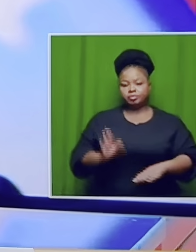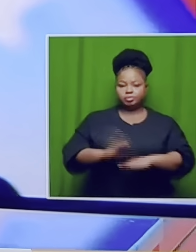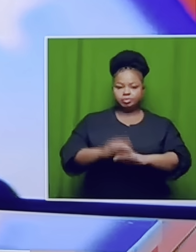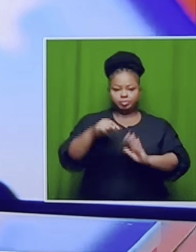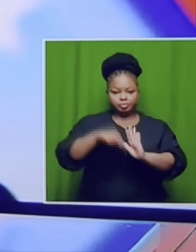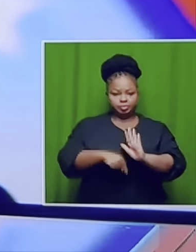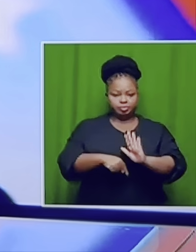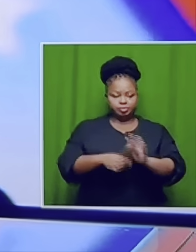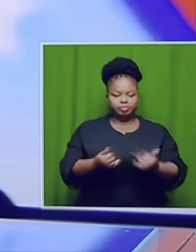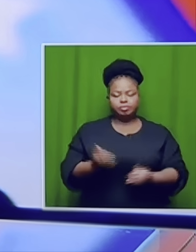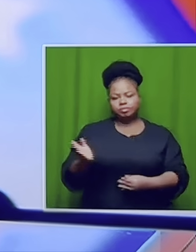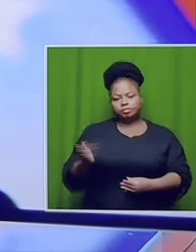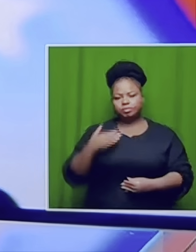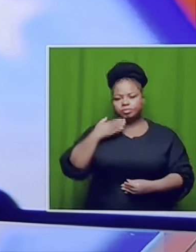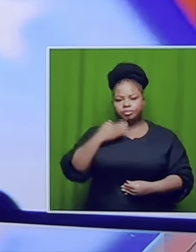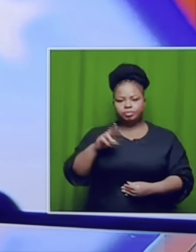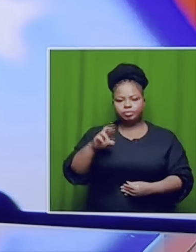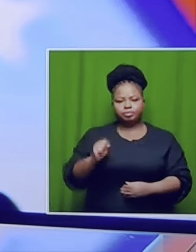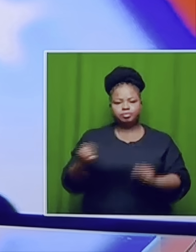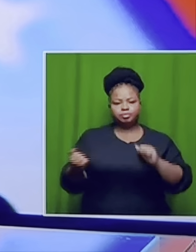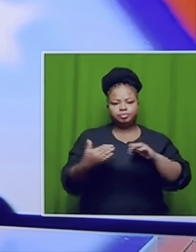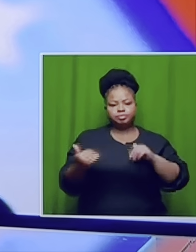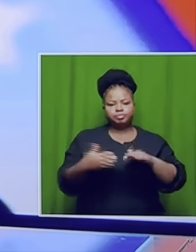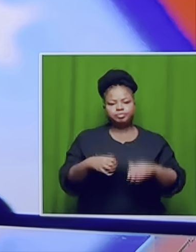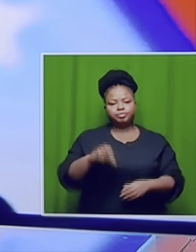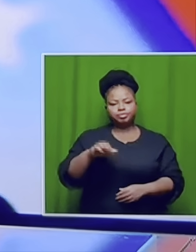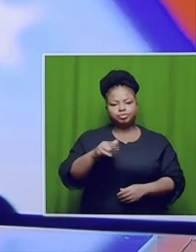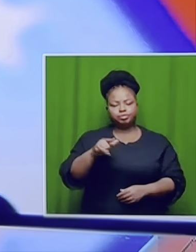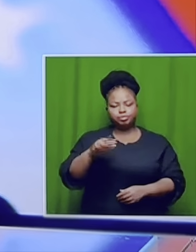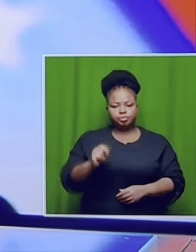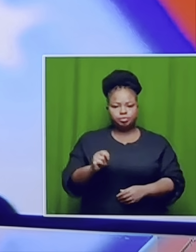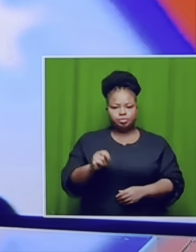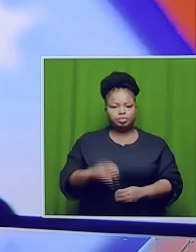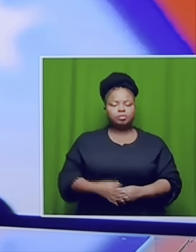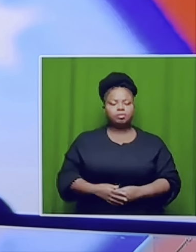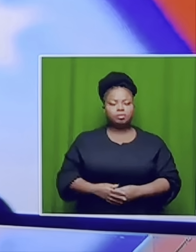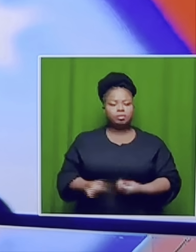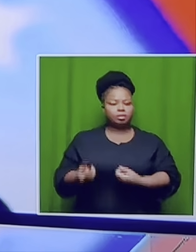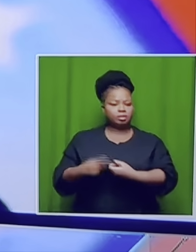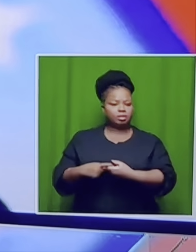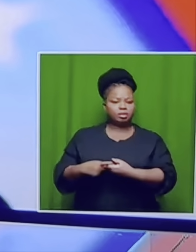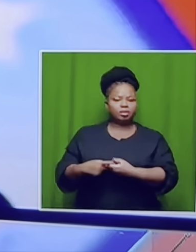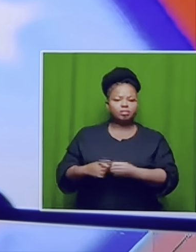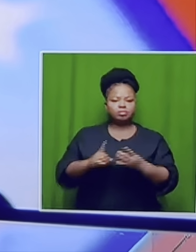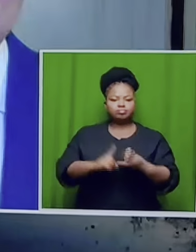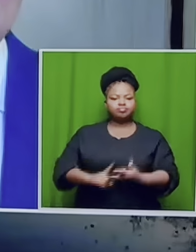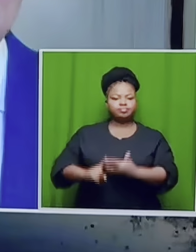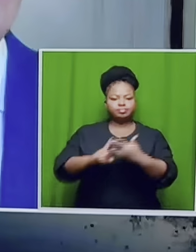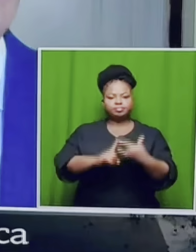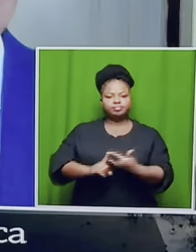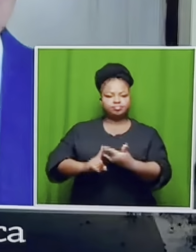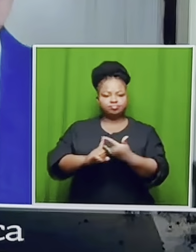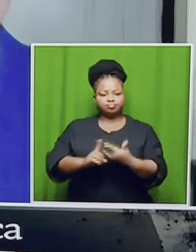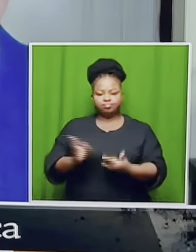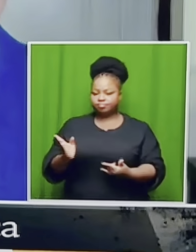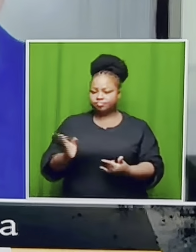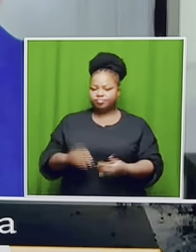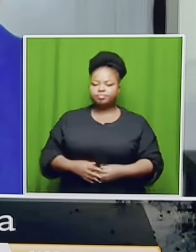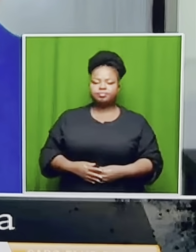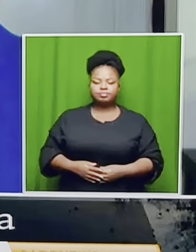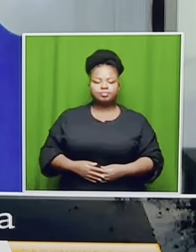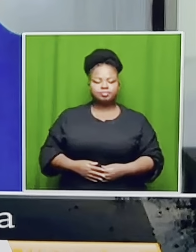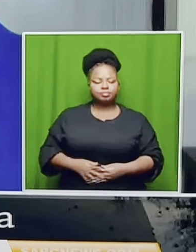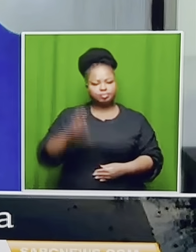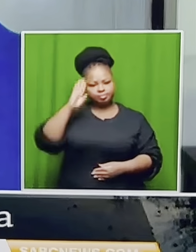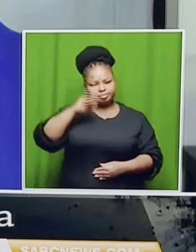this, we speak to our U.S. correspondent, Sherwin Bryce Pease, who joins us virtually from New York. Sherwin, good